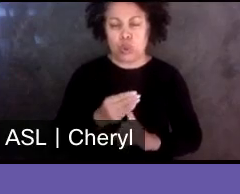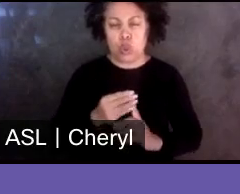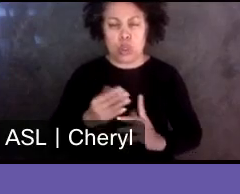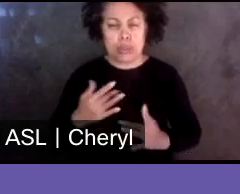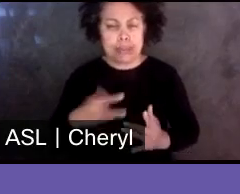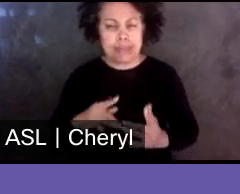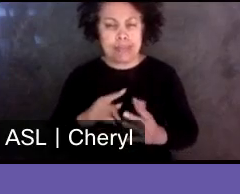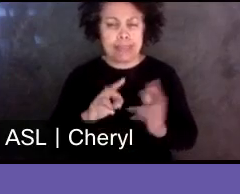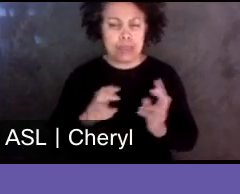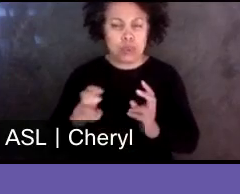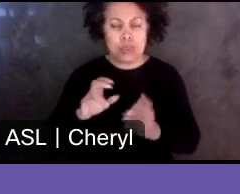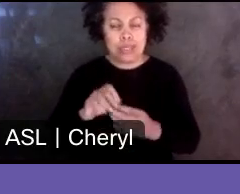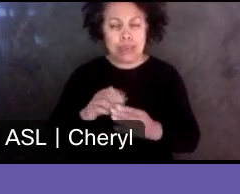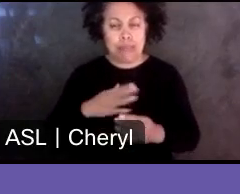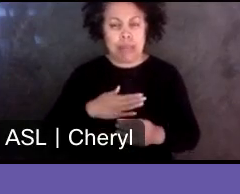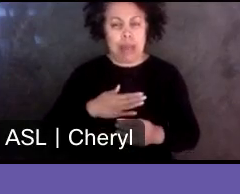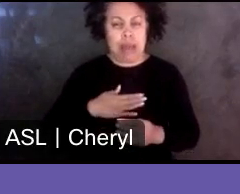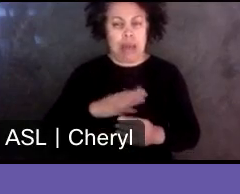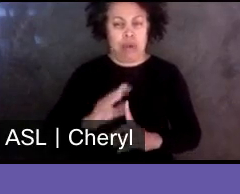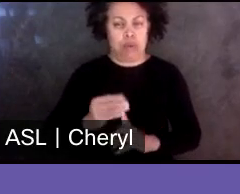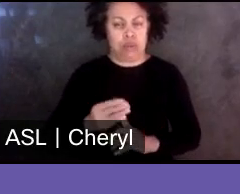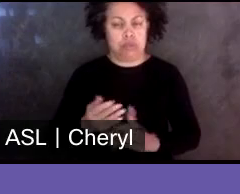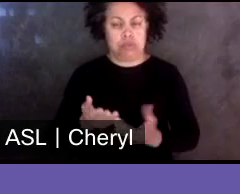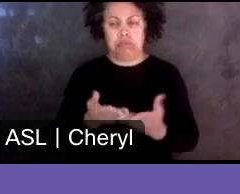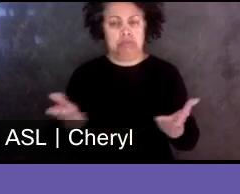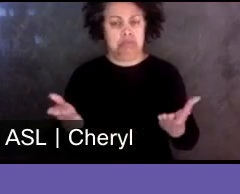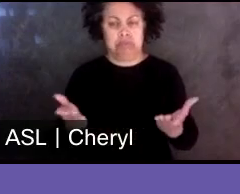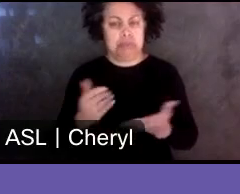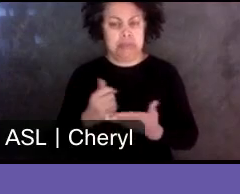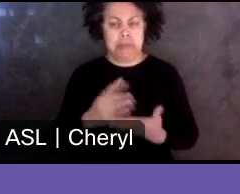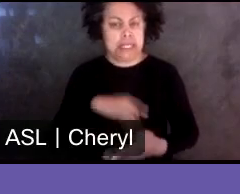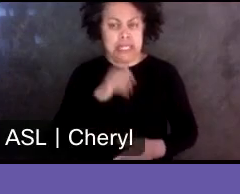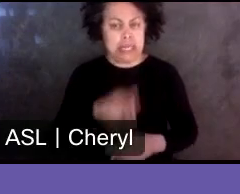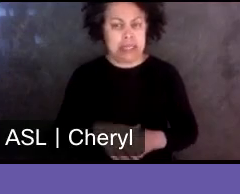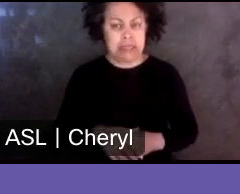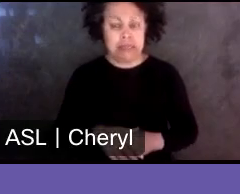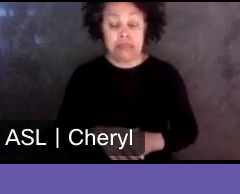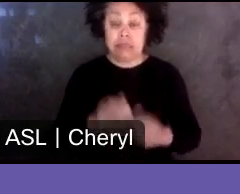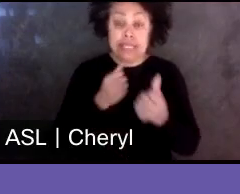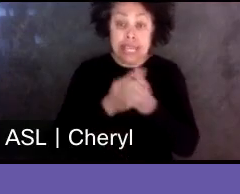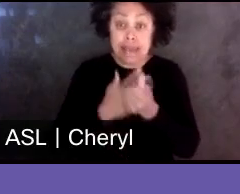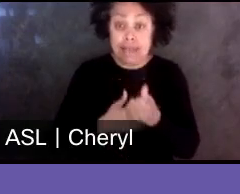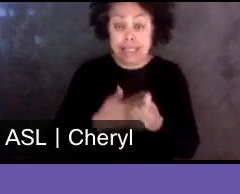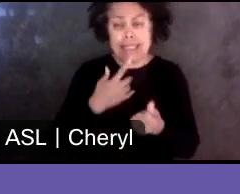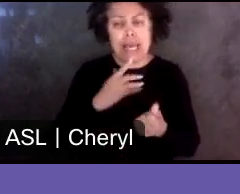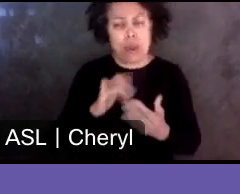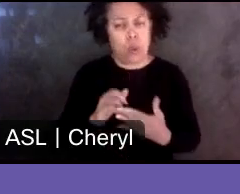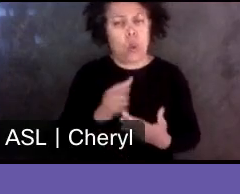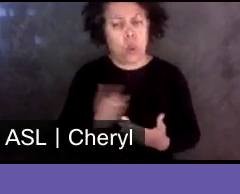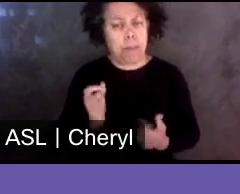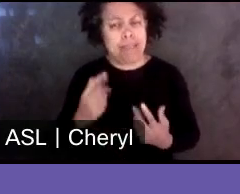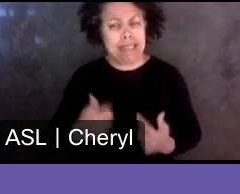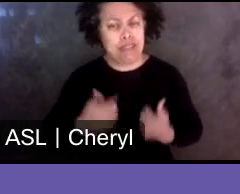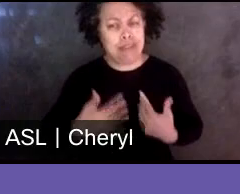the client is from. Many advocates describe challenges for survivors accessing healthcare and